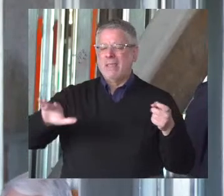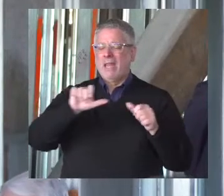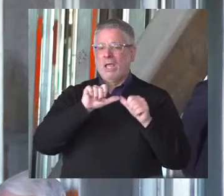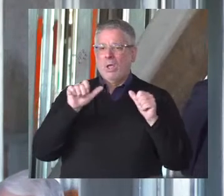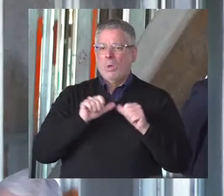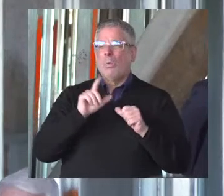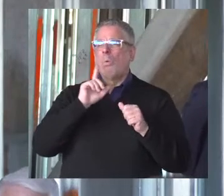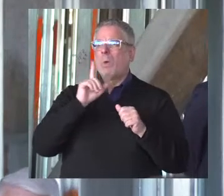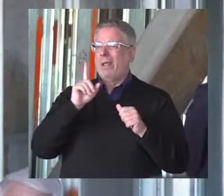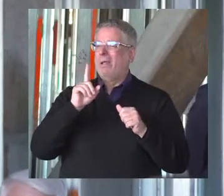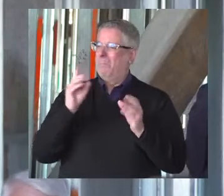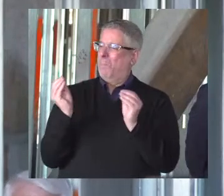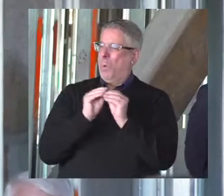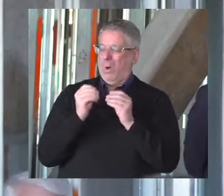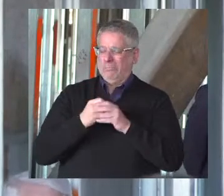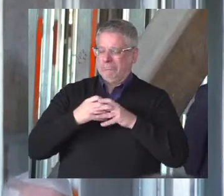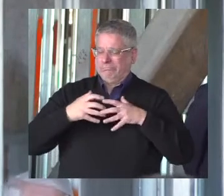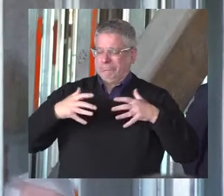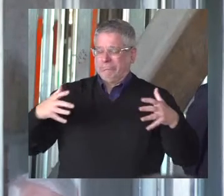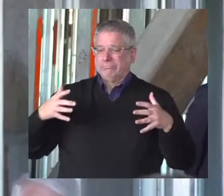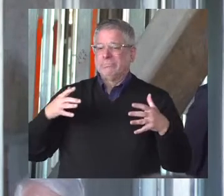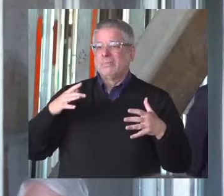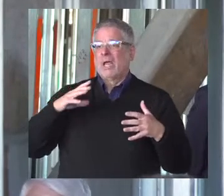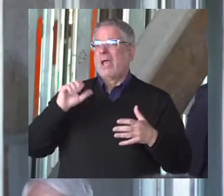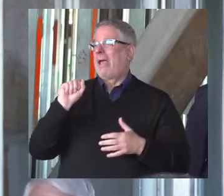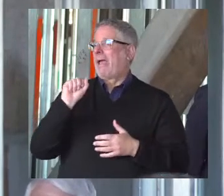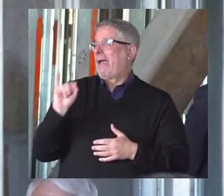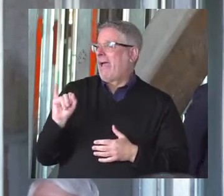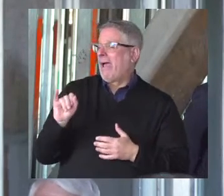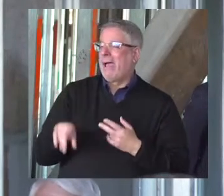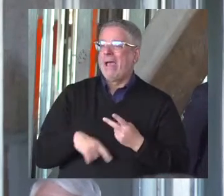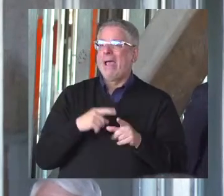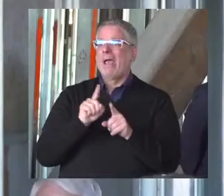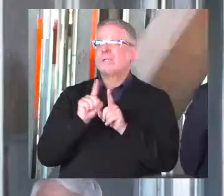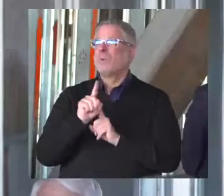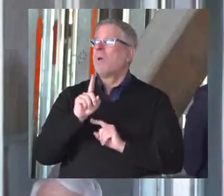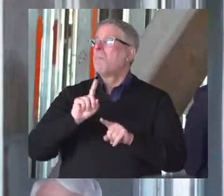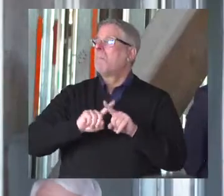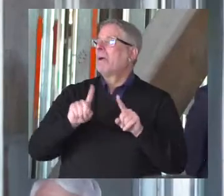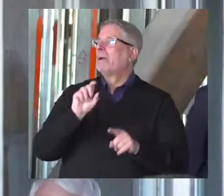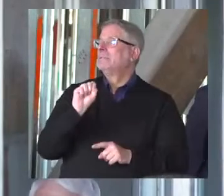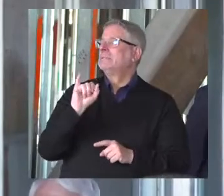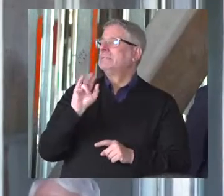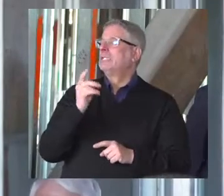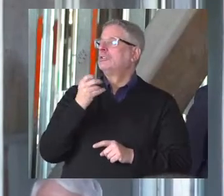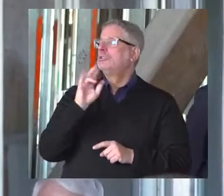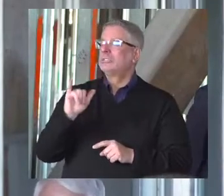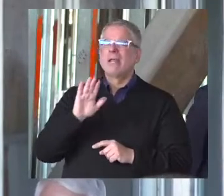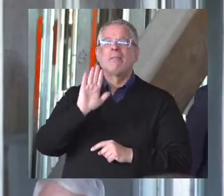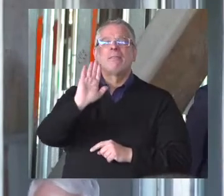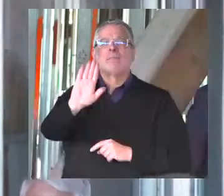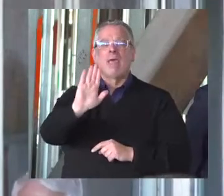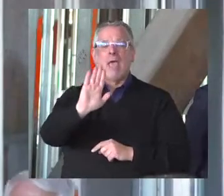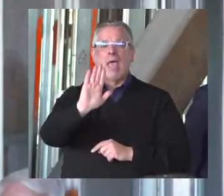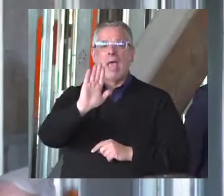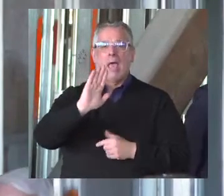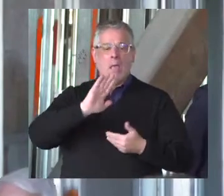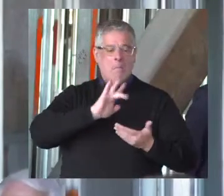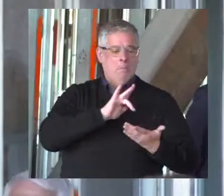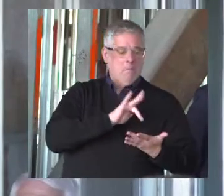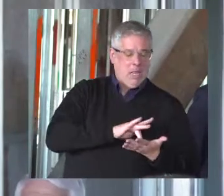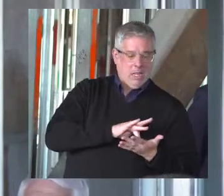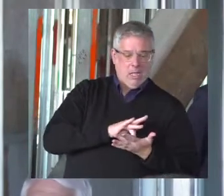to have a huge direct impact on artificial intelligence as well. But the synergies around that intersectionality on